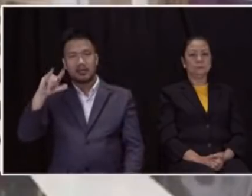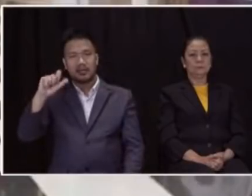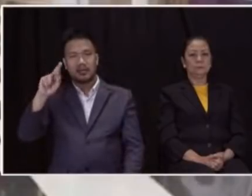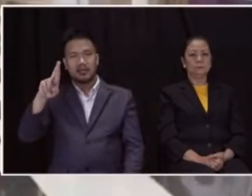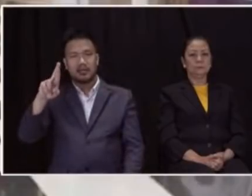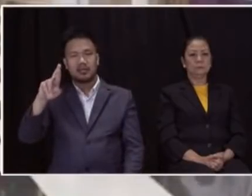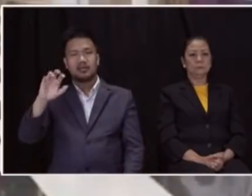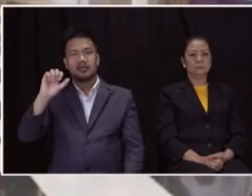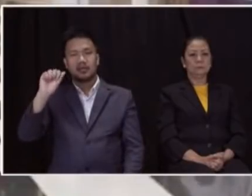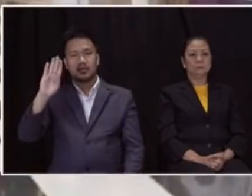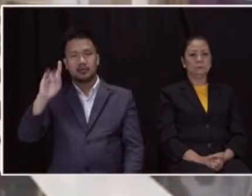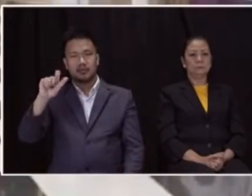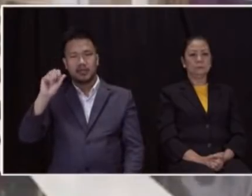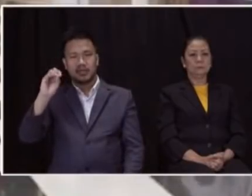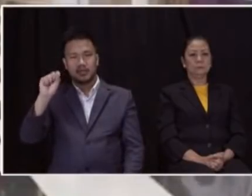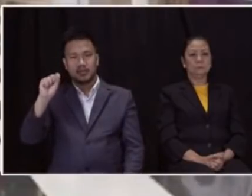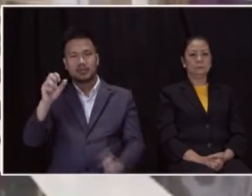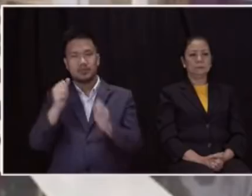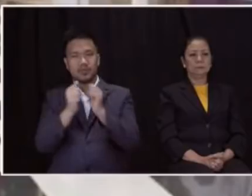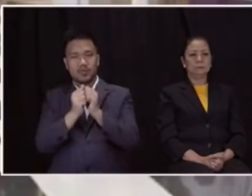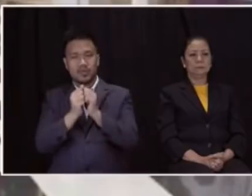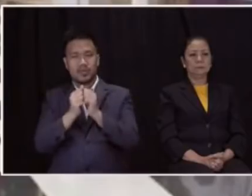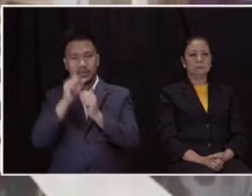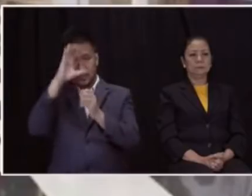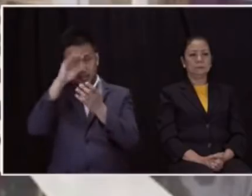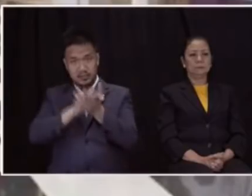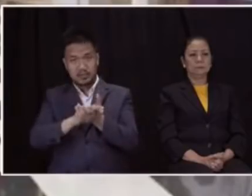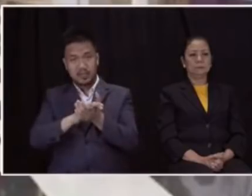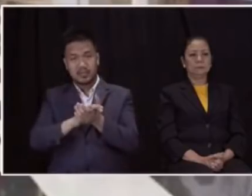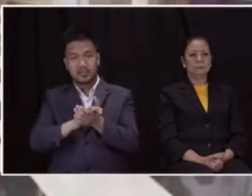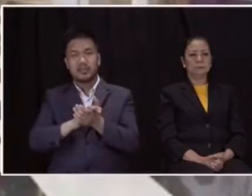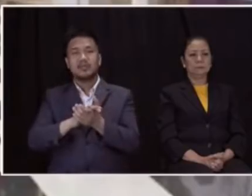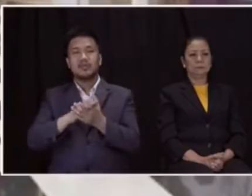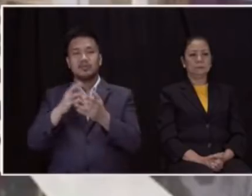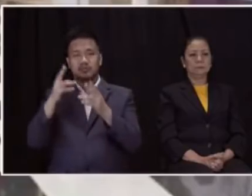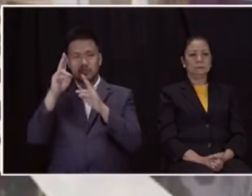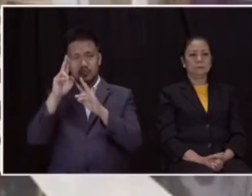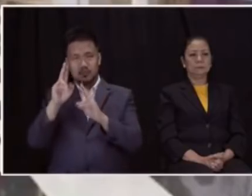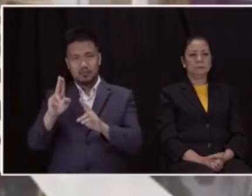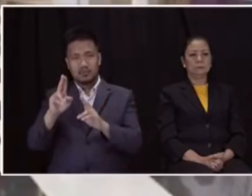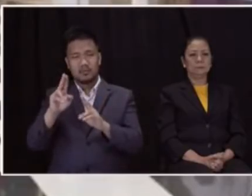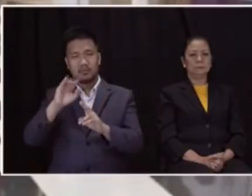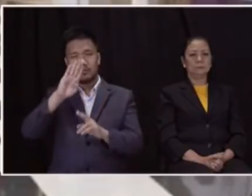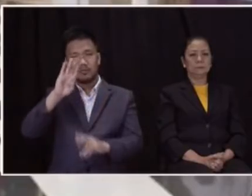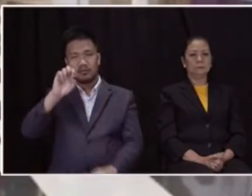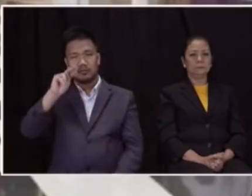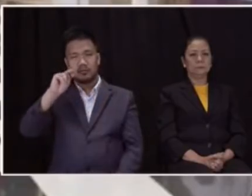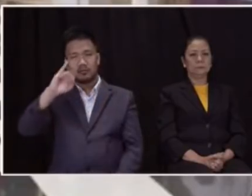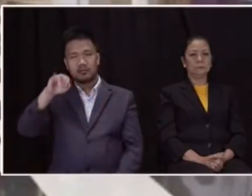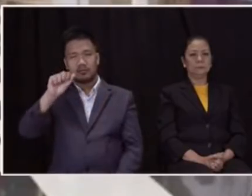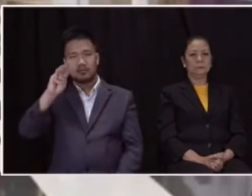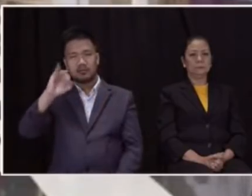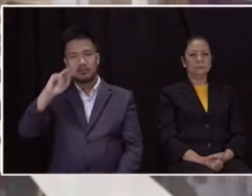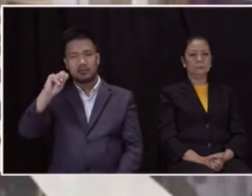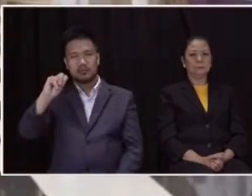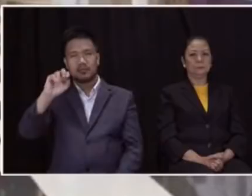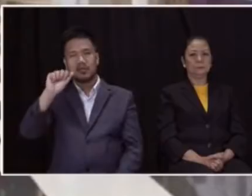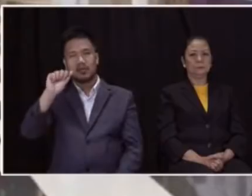husband, the Honorable Benjamin Abalos Jr., Chairman of the Metropolitan Manila Development